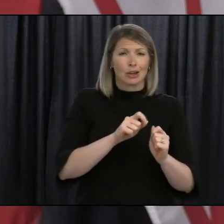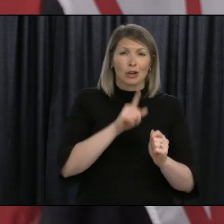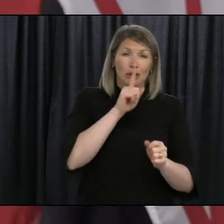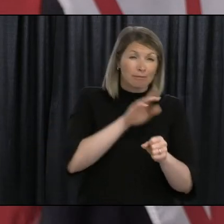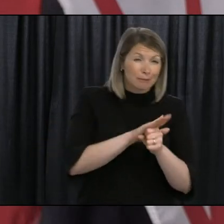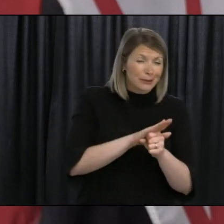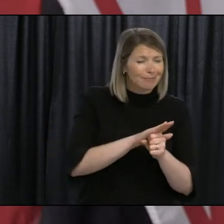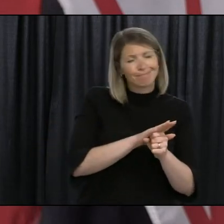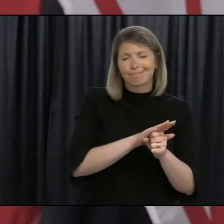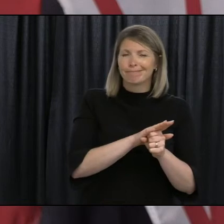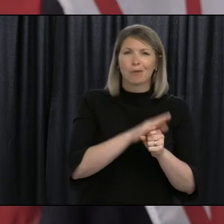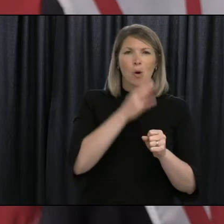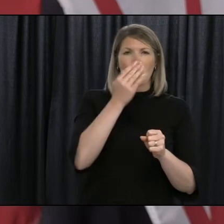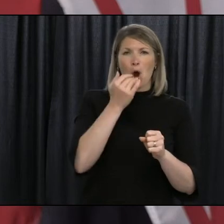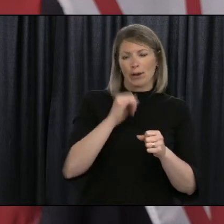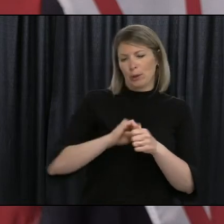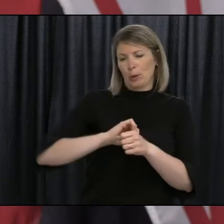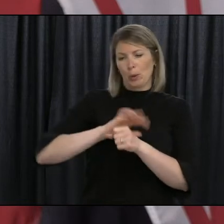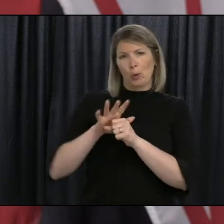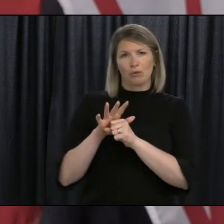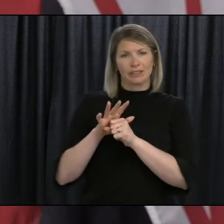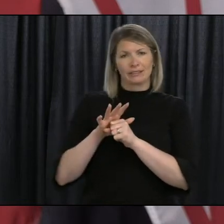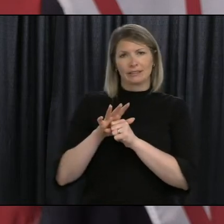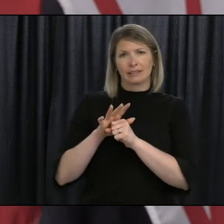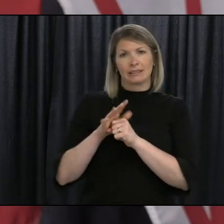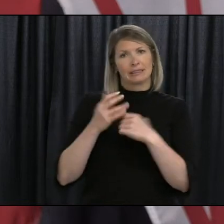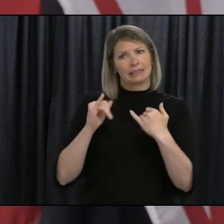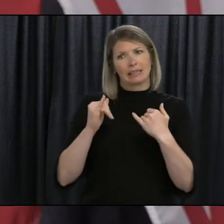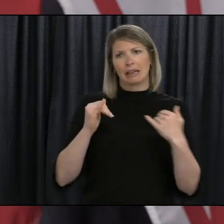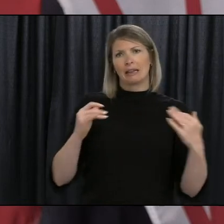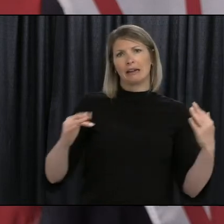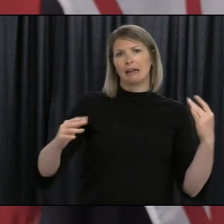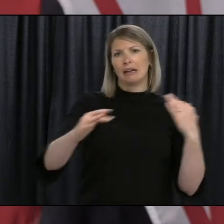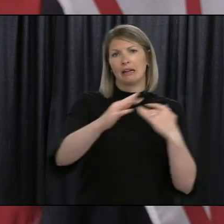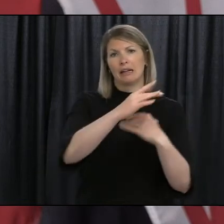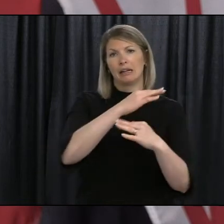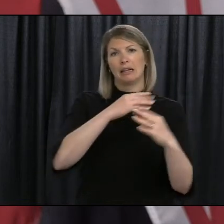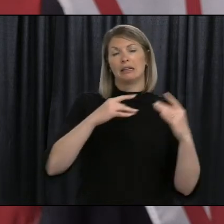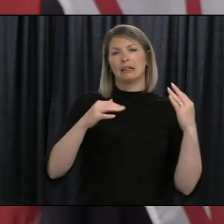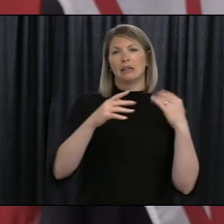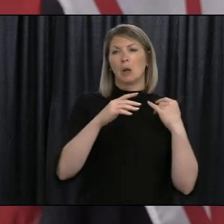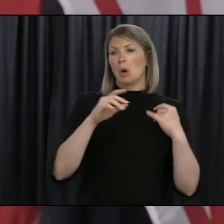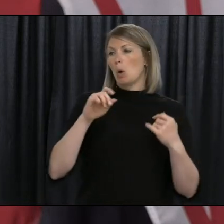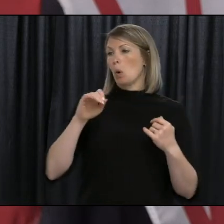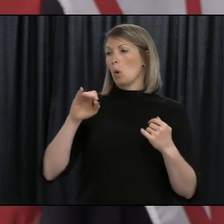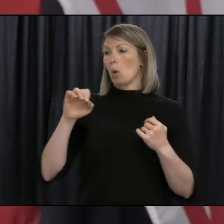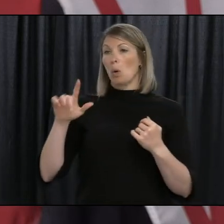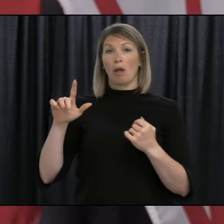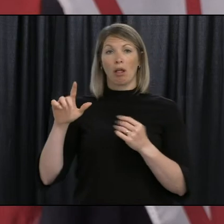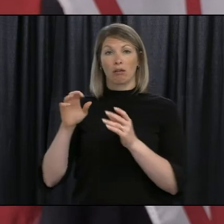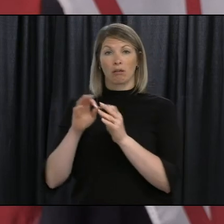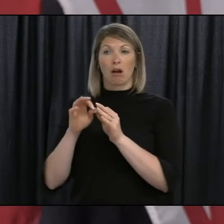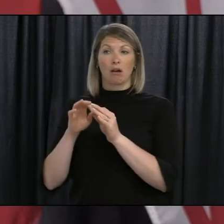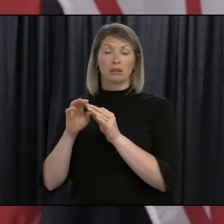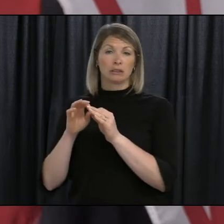COVID. As we all know, the price of a barrel of oil is largely driven by supply and demand. And